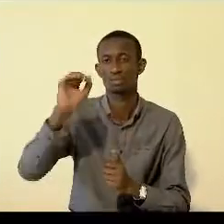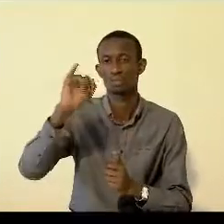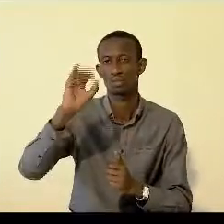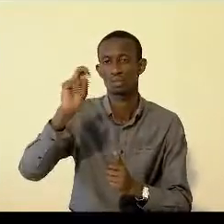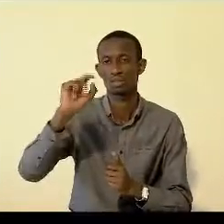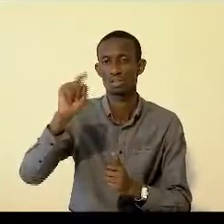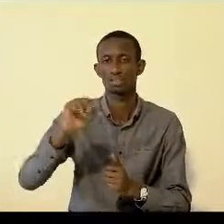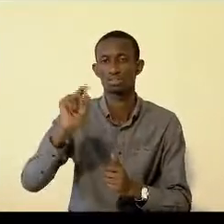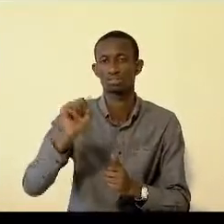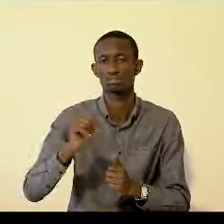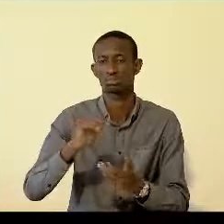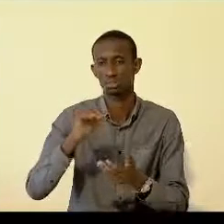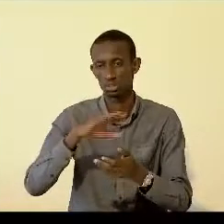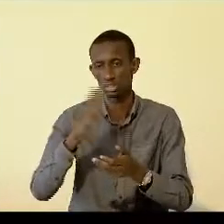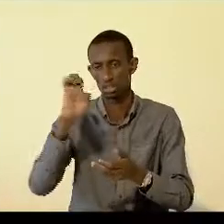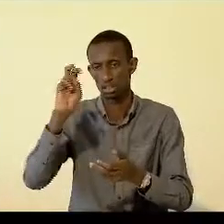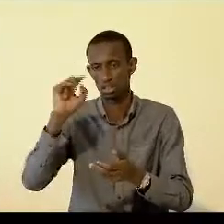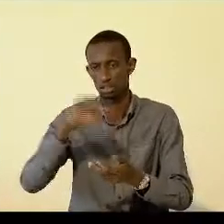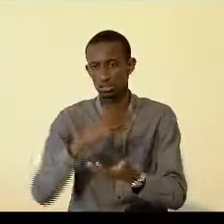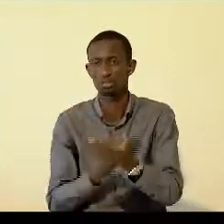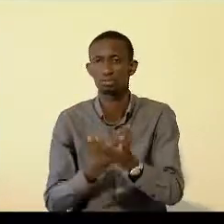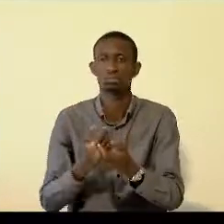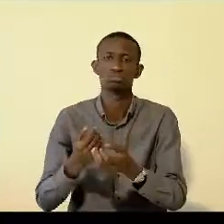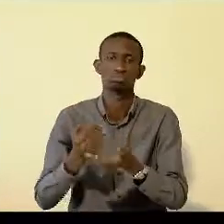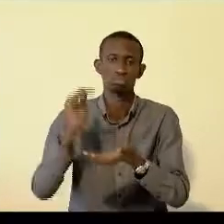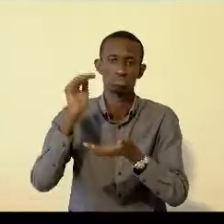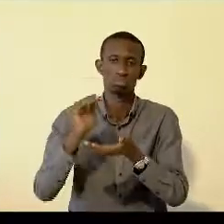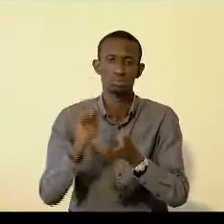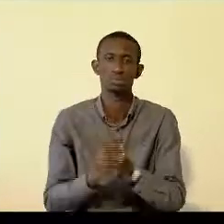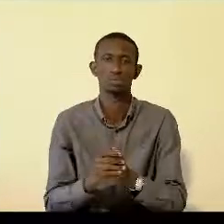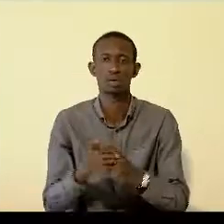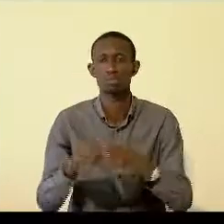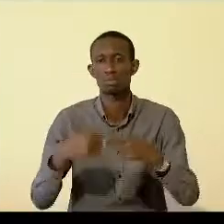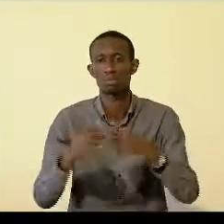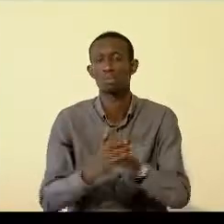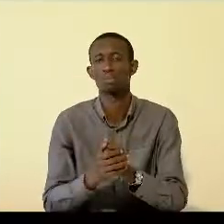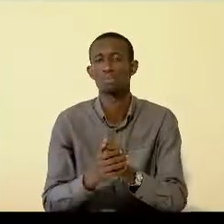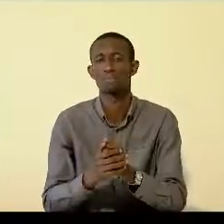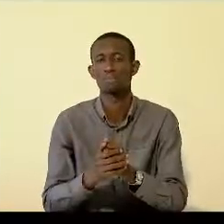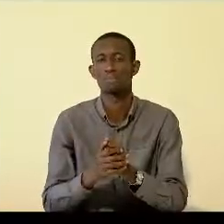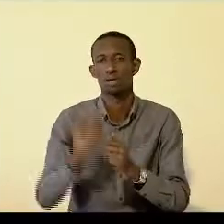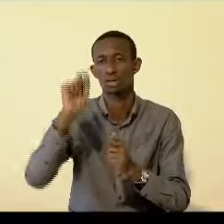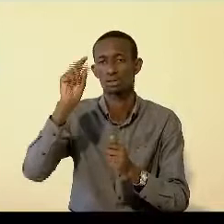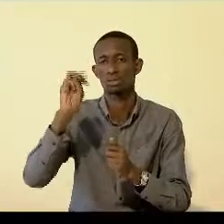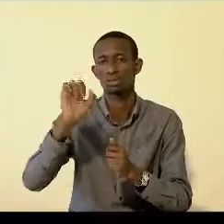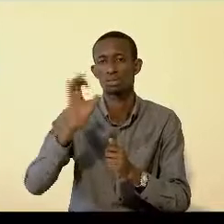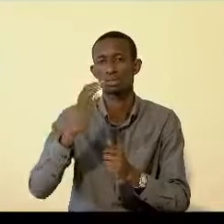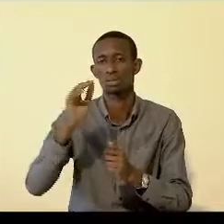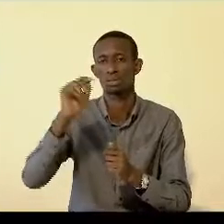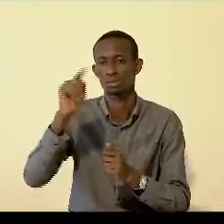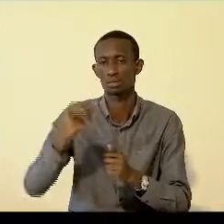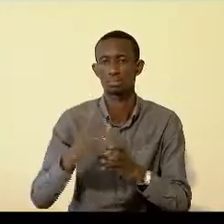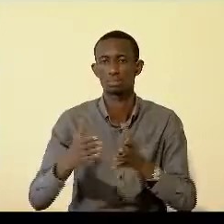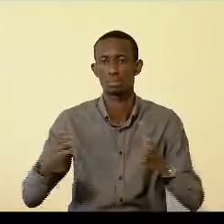ionization energy decreases, and then metals become more reactive. And we have demonstrated that by